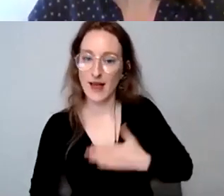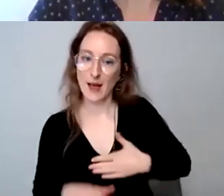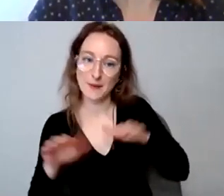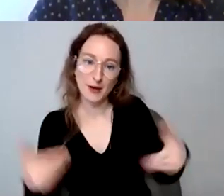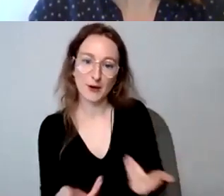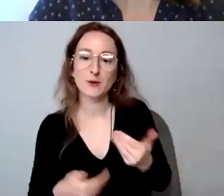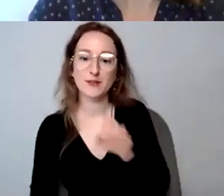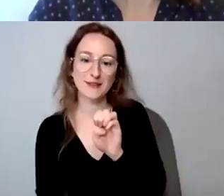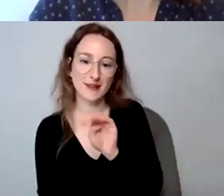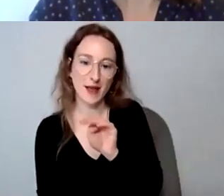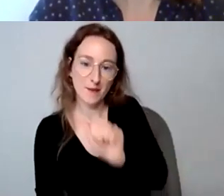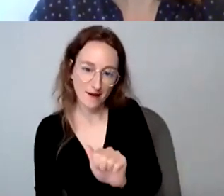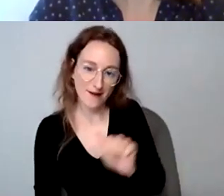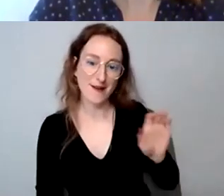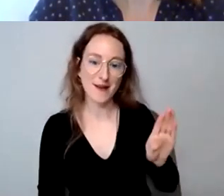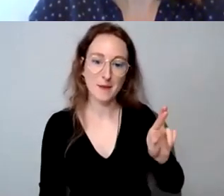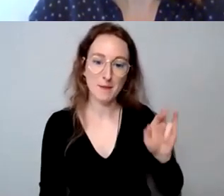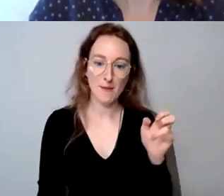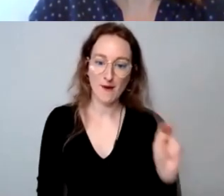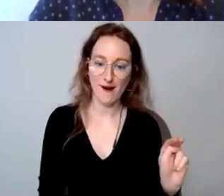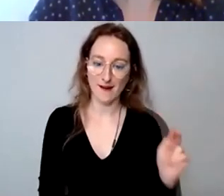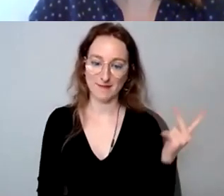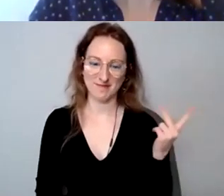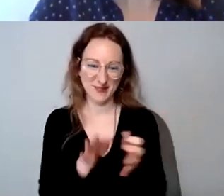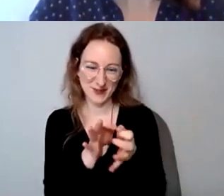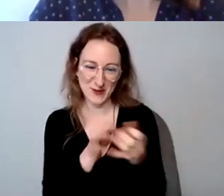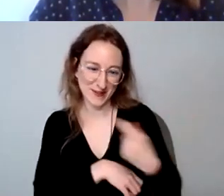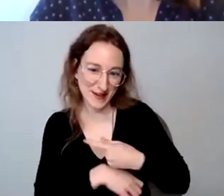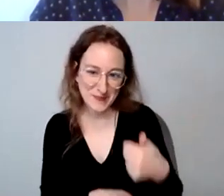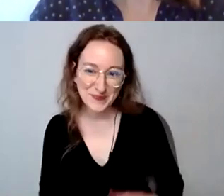and Brian to help us today.